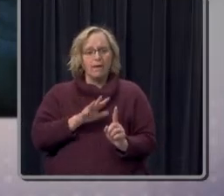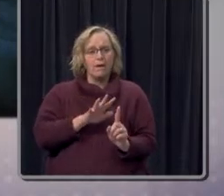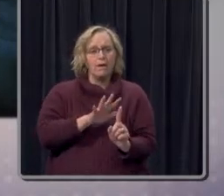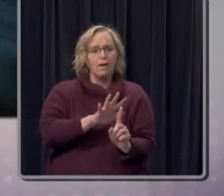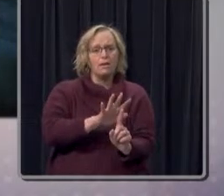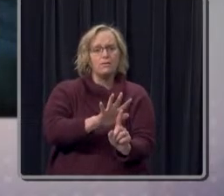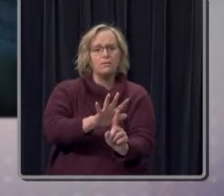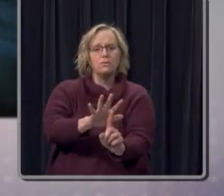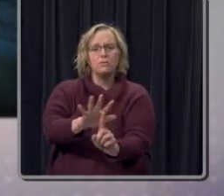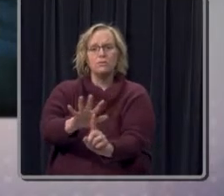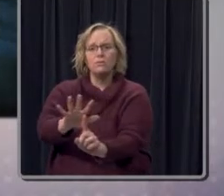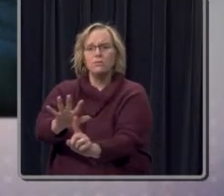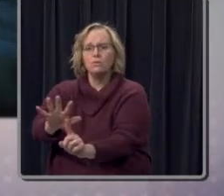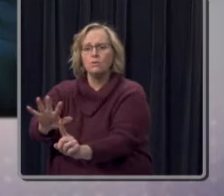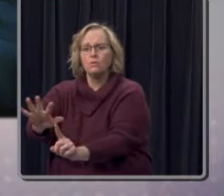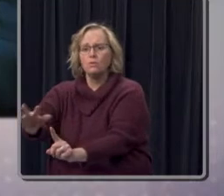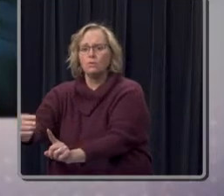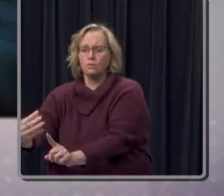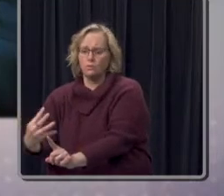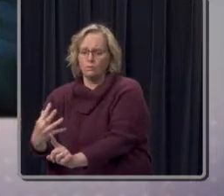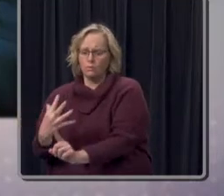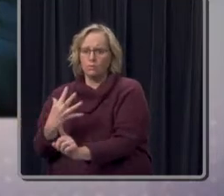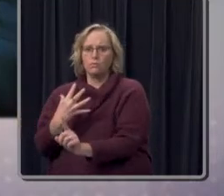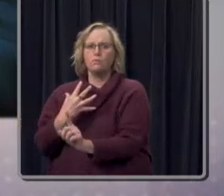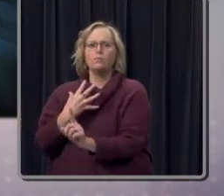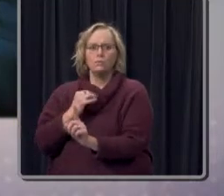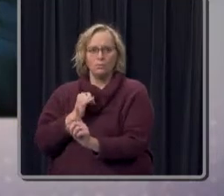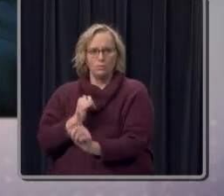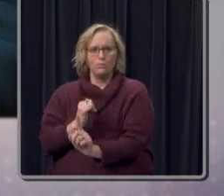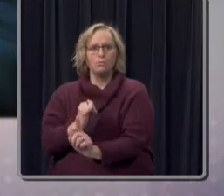will always affect me.